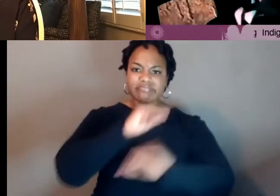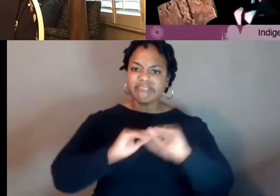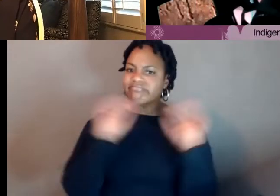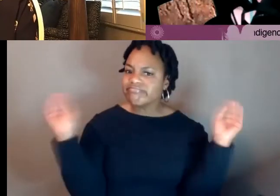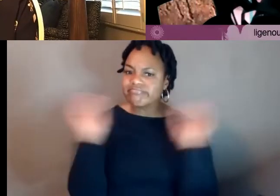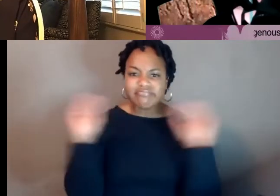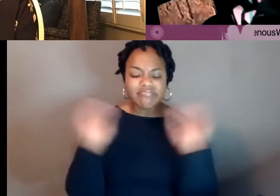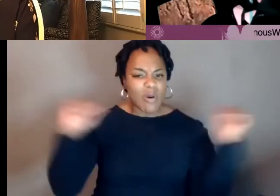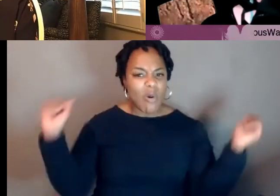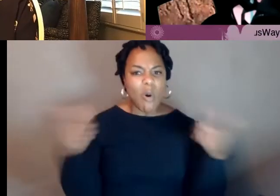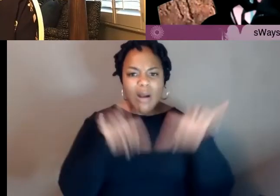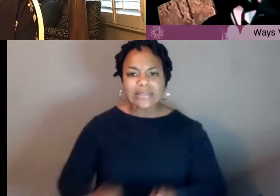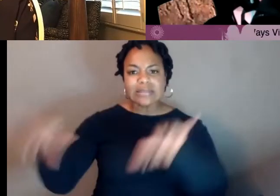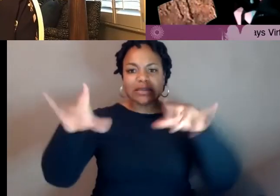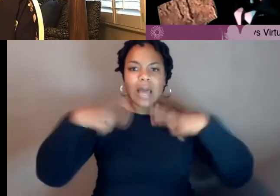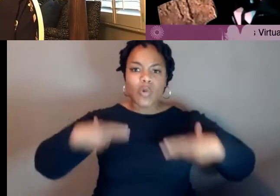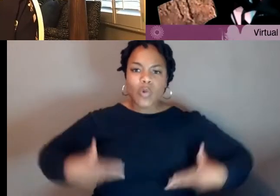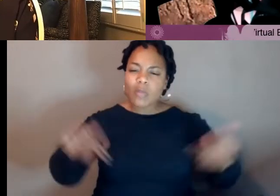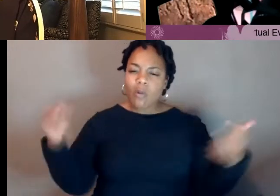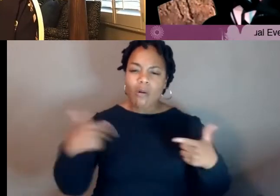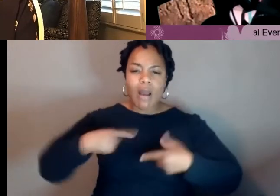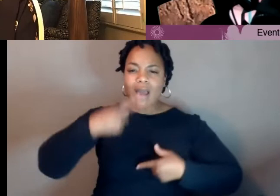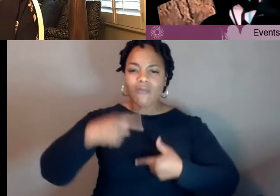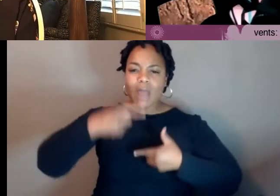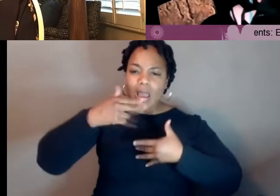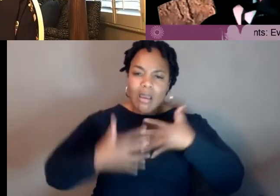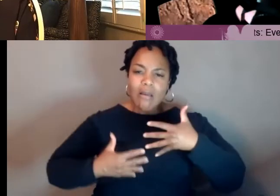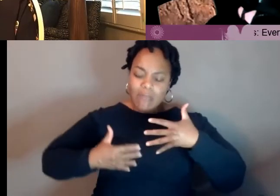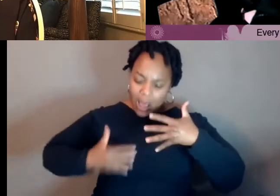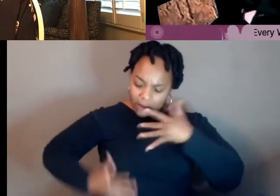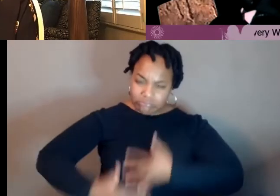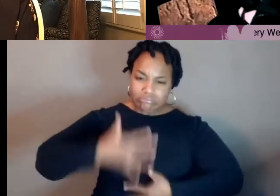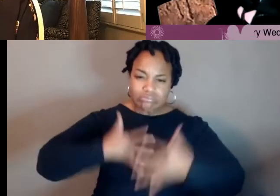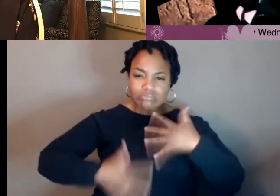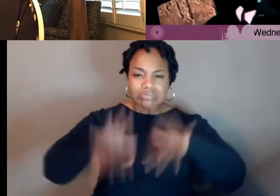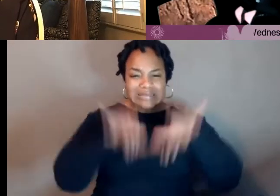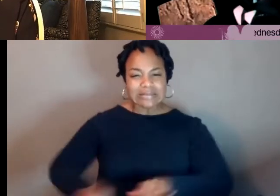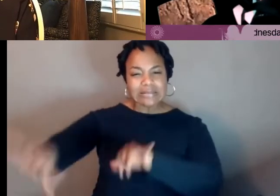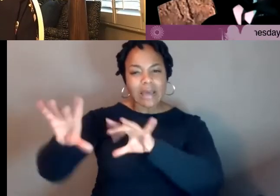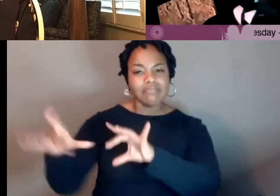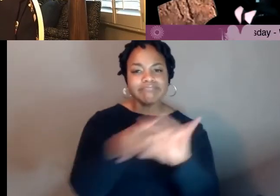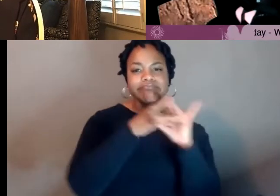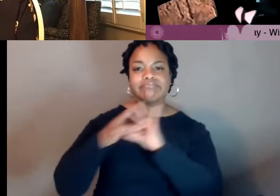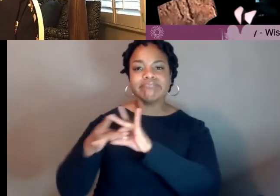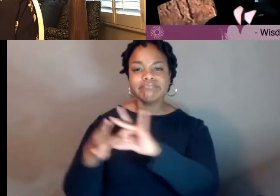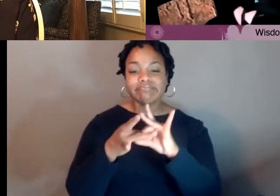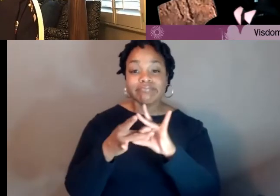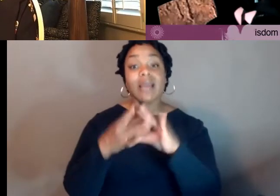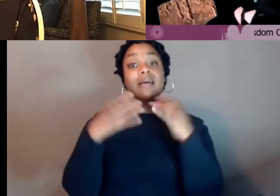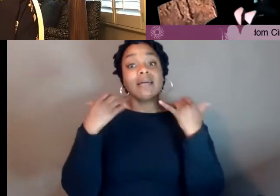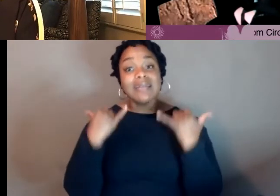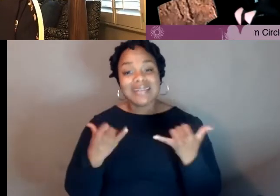red. We are all in this together. So with that, we have our beautiful,